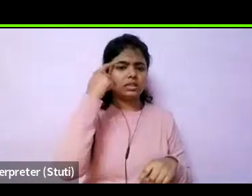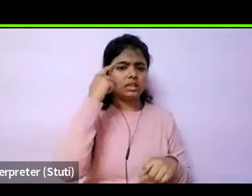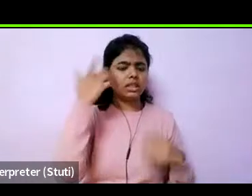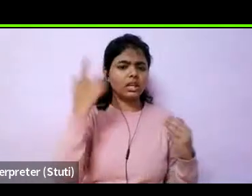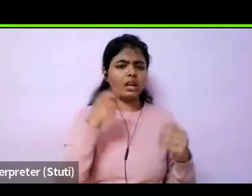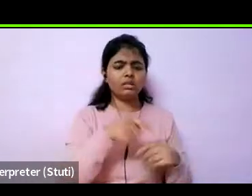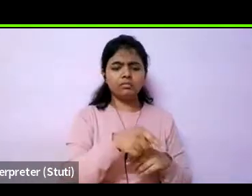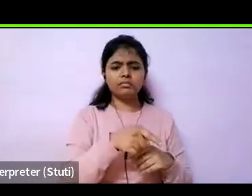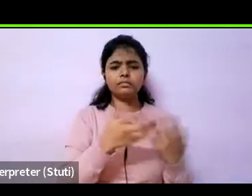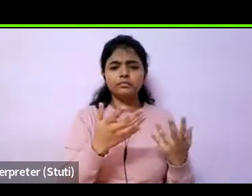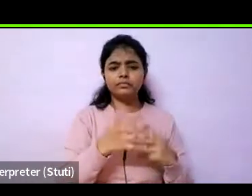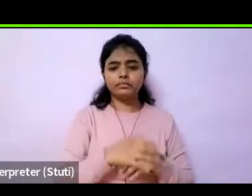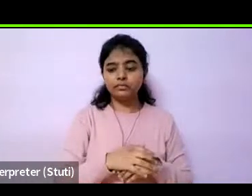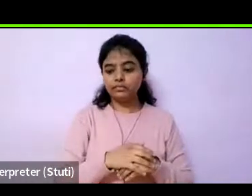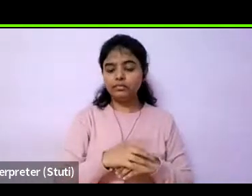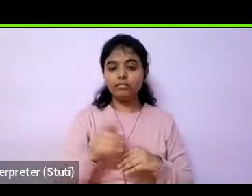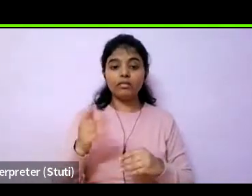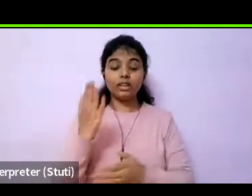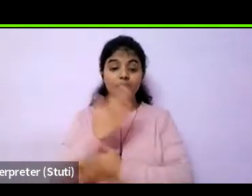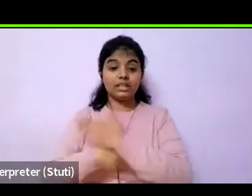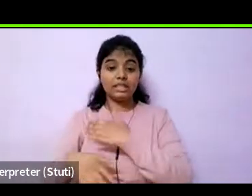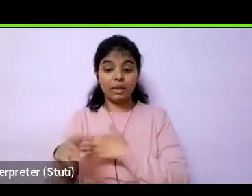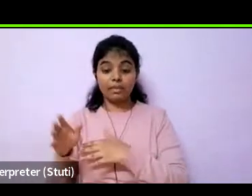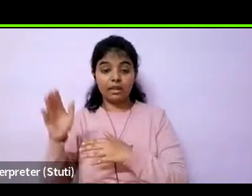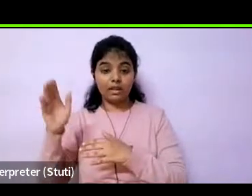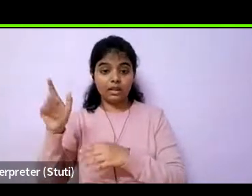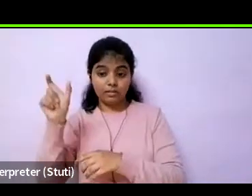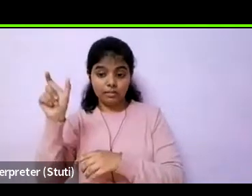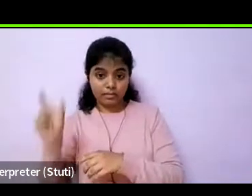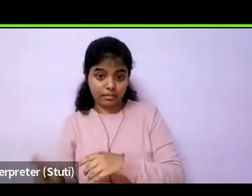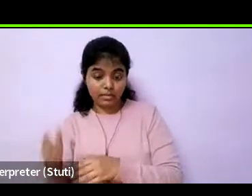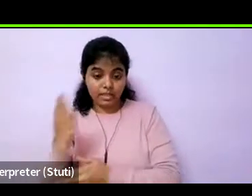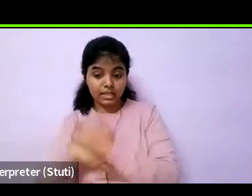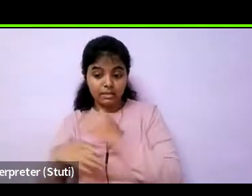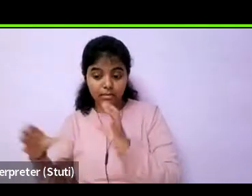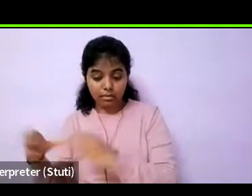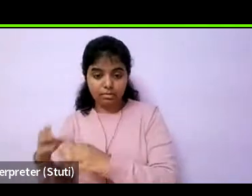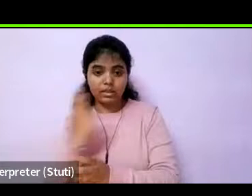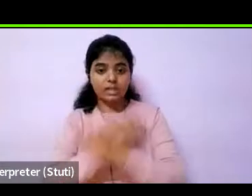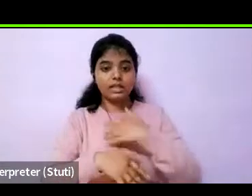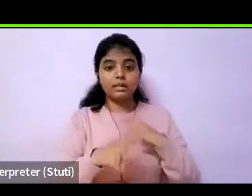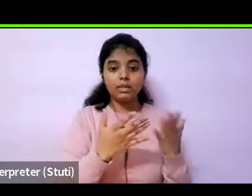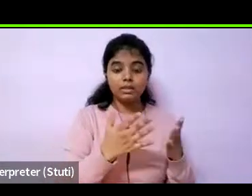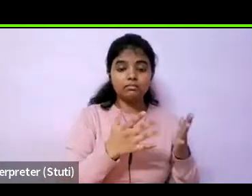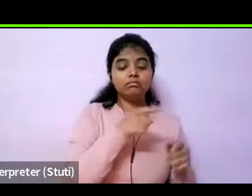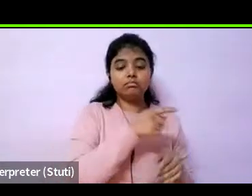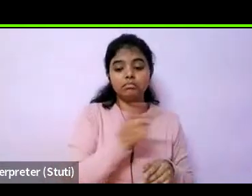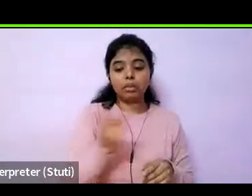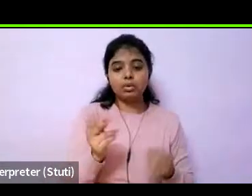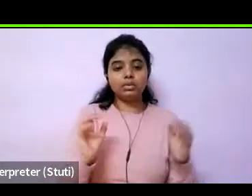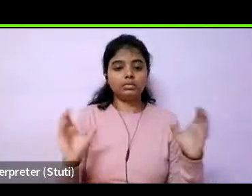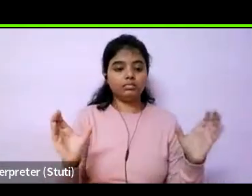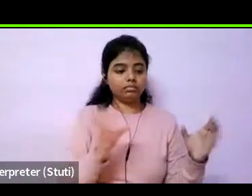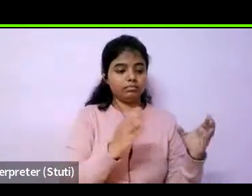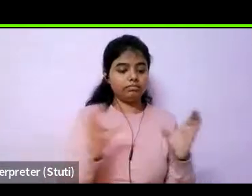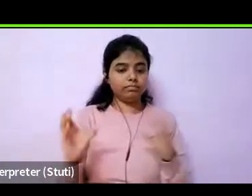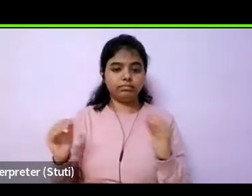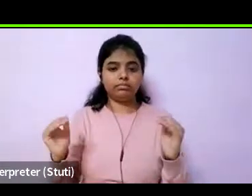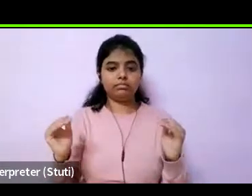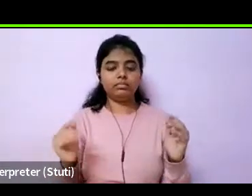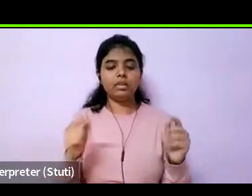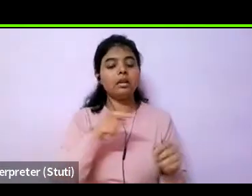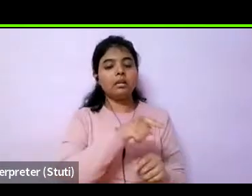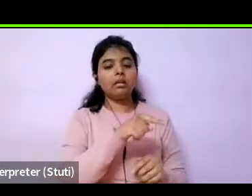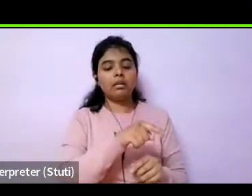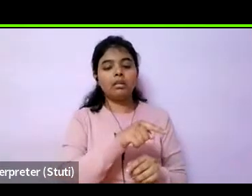distance between them and the so-called disabled community. Okay, and now another point that I